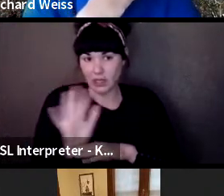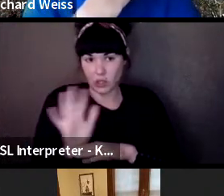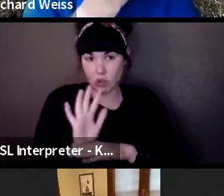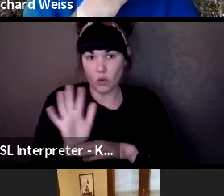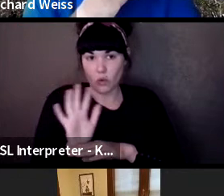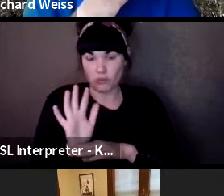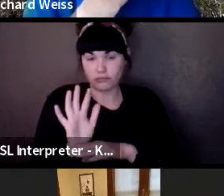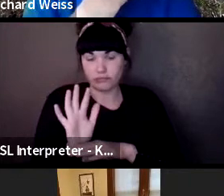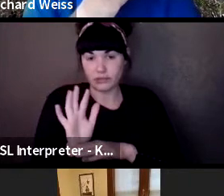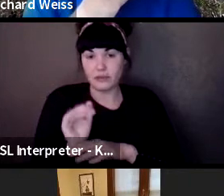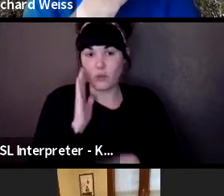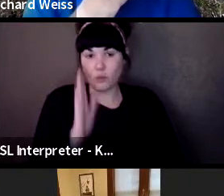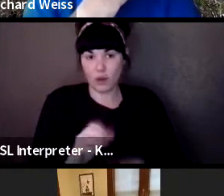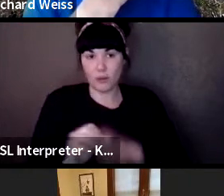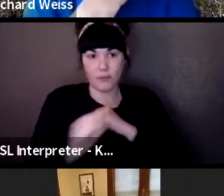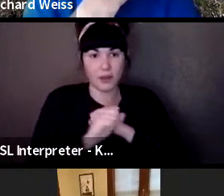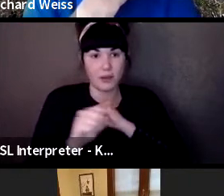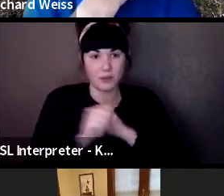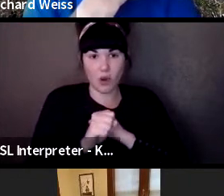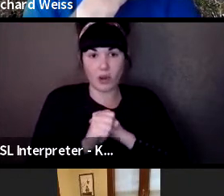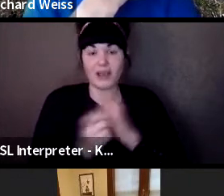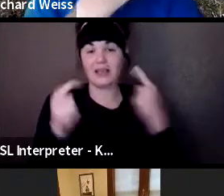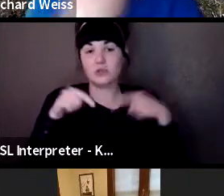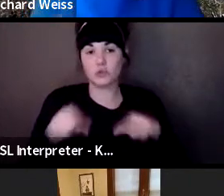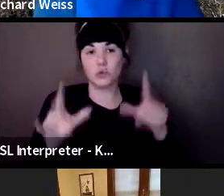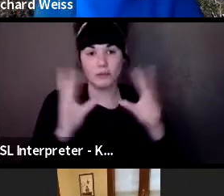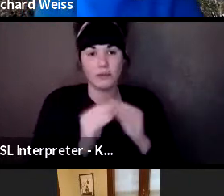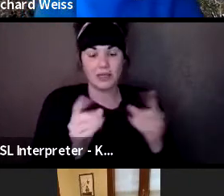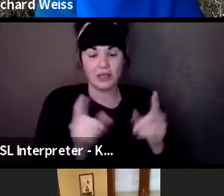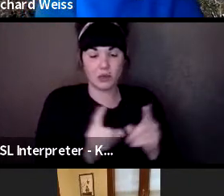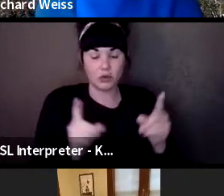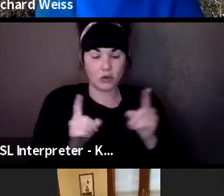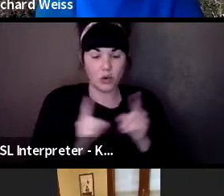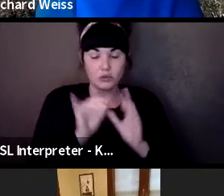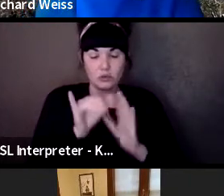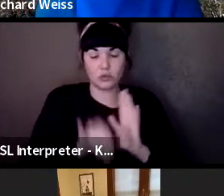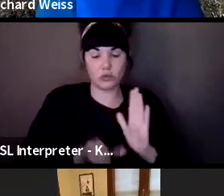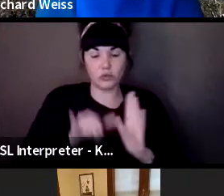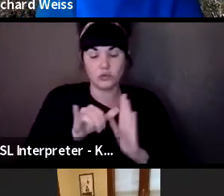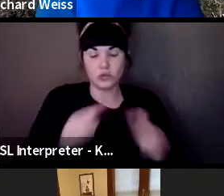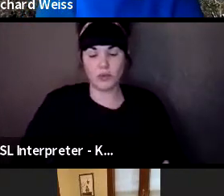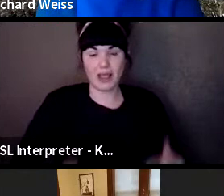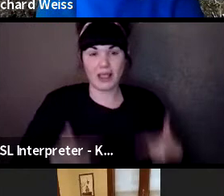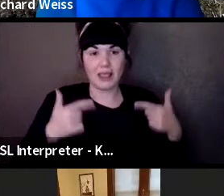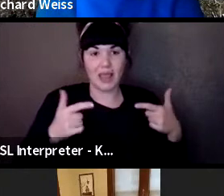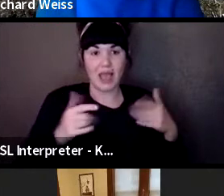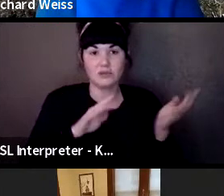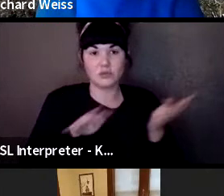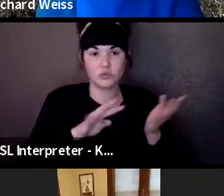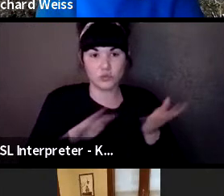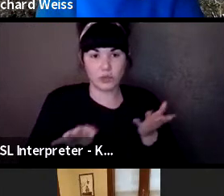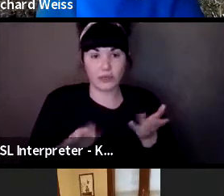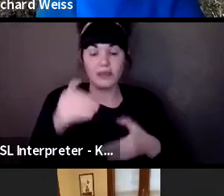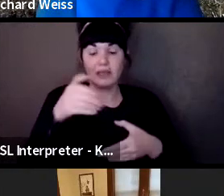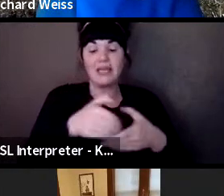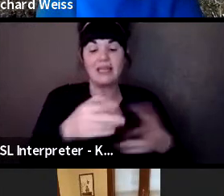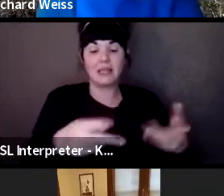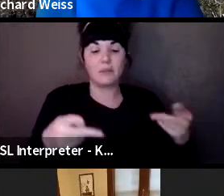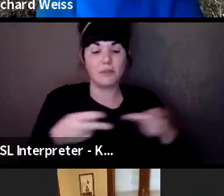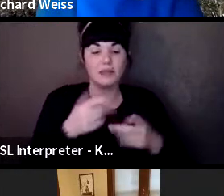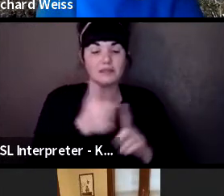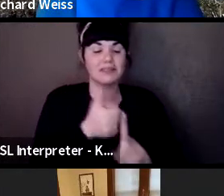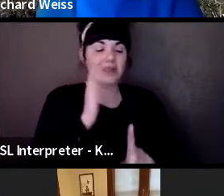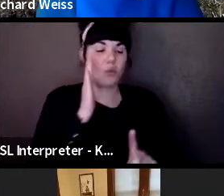meeting and on the YouTube live stream. In the venue itself, there will be a screen projector that will display the